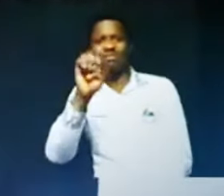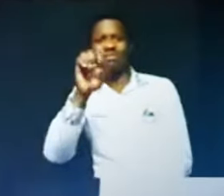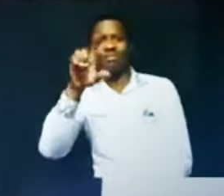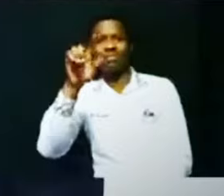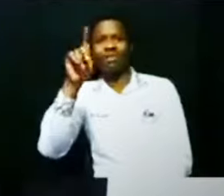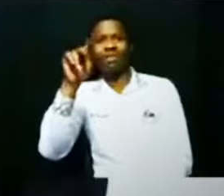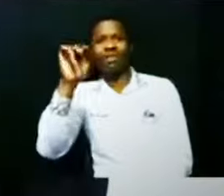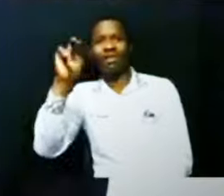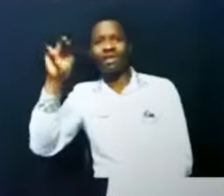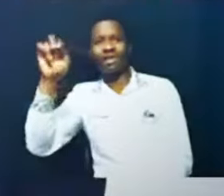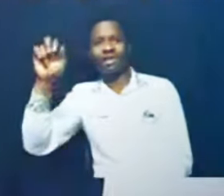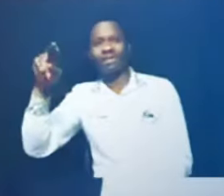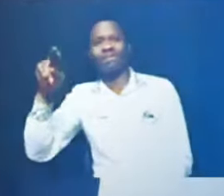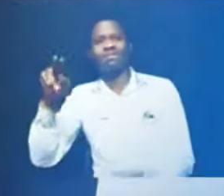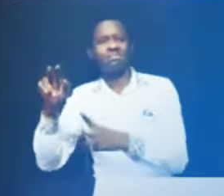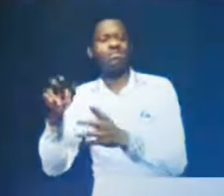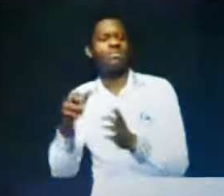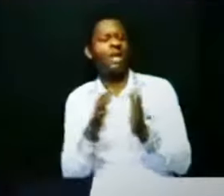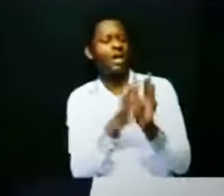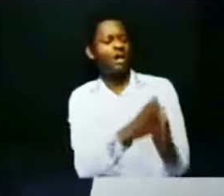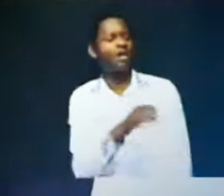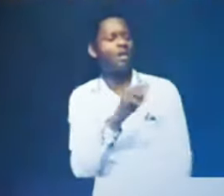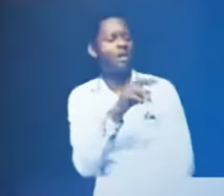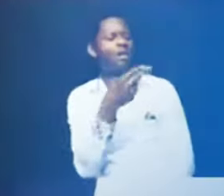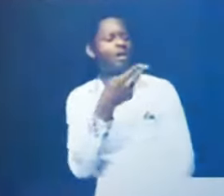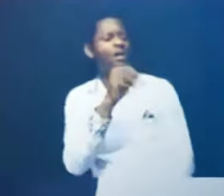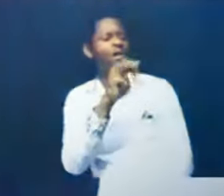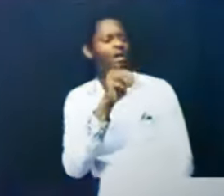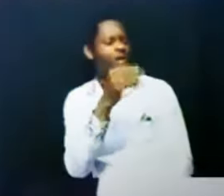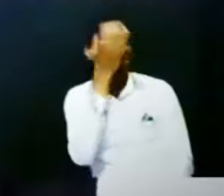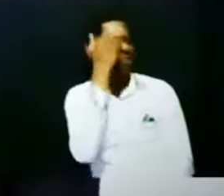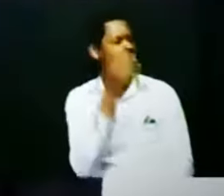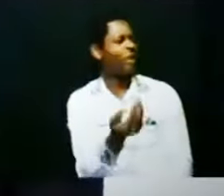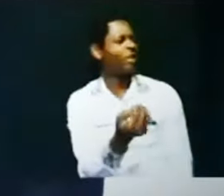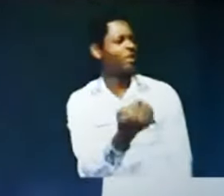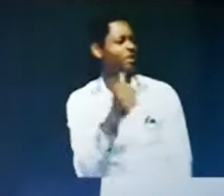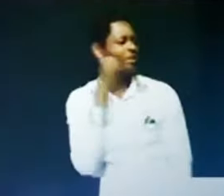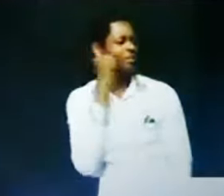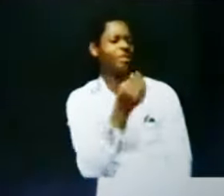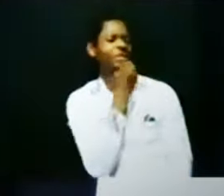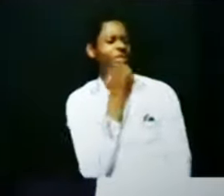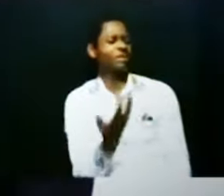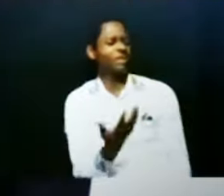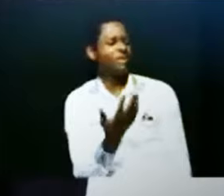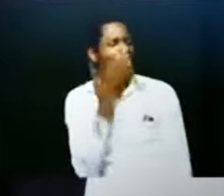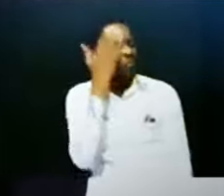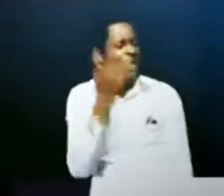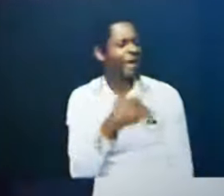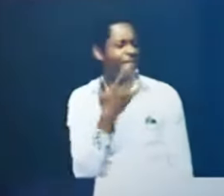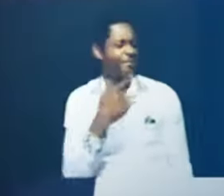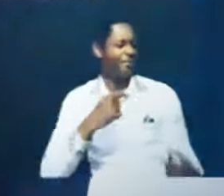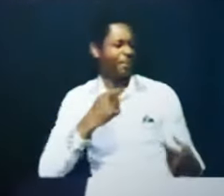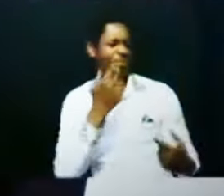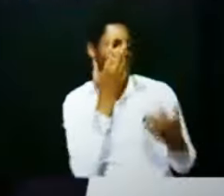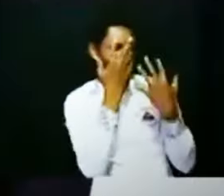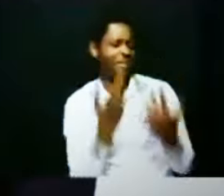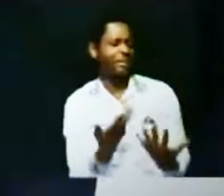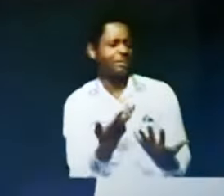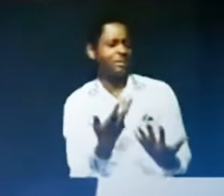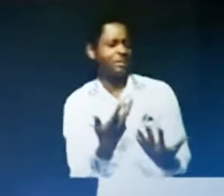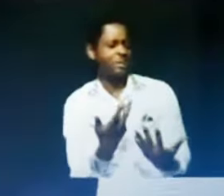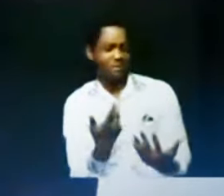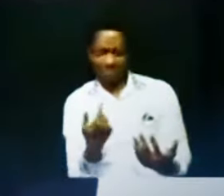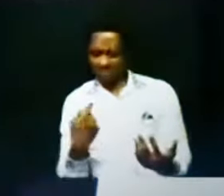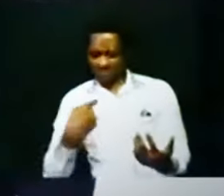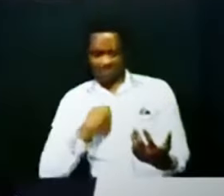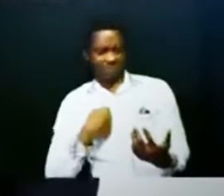Why are you downhearted? Don't I mean more to you than 10 cents. Na ni kuno elkana eka chere no